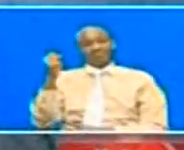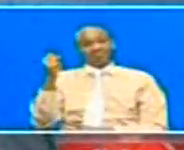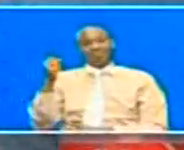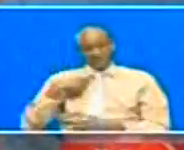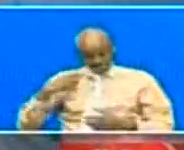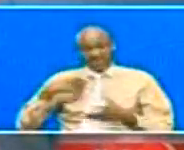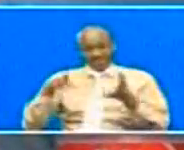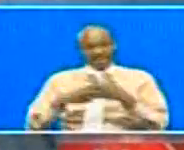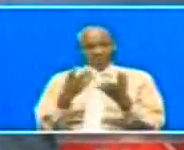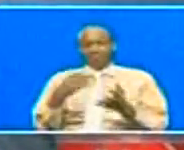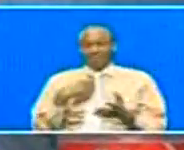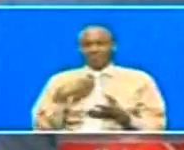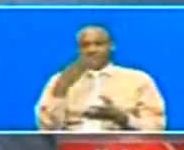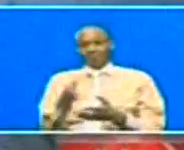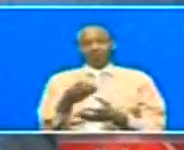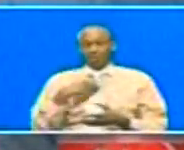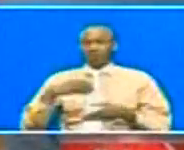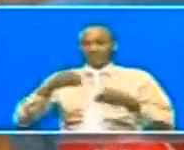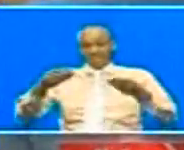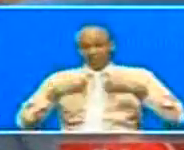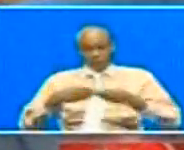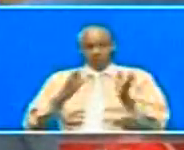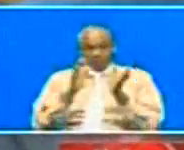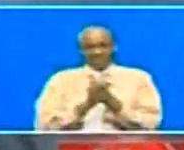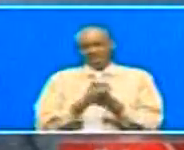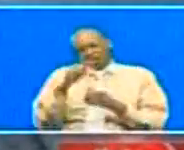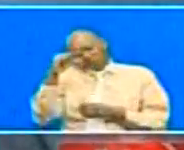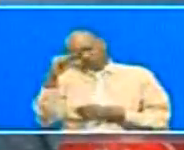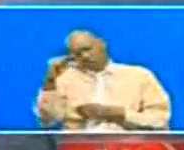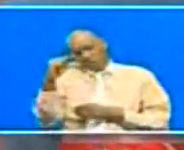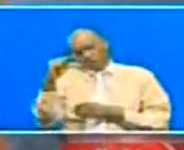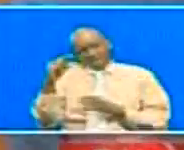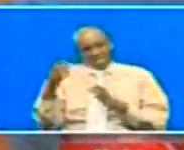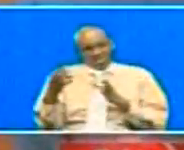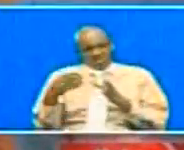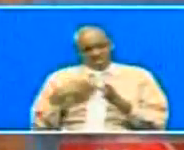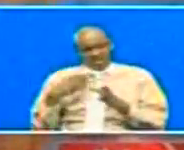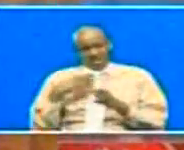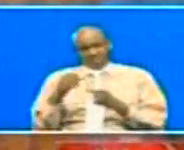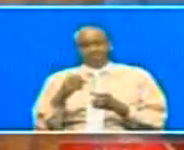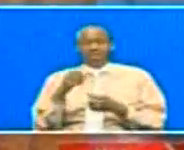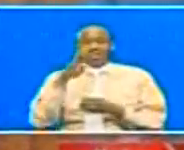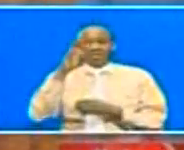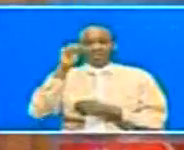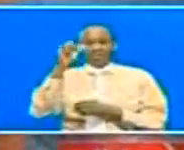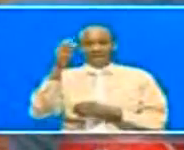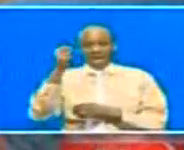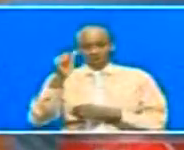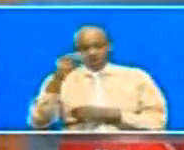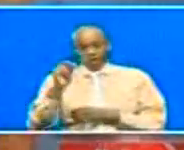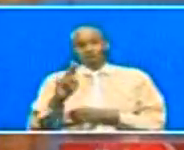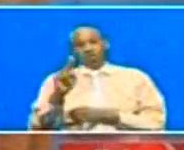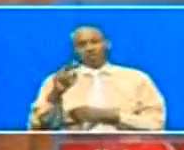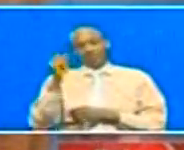Yes, I was given a chance to do just a small segment within Sanyo Ju, Sanyo Tops radio show, then